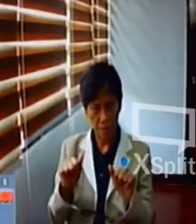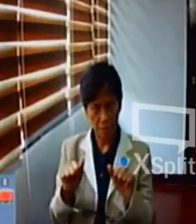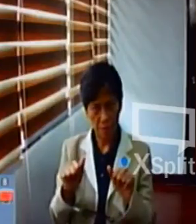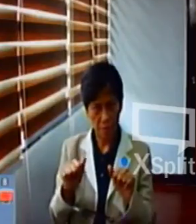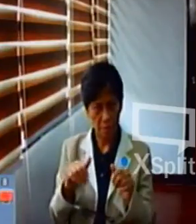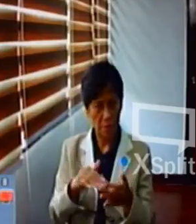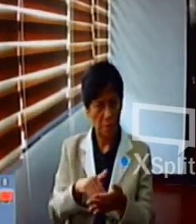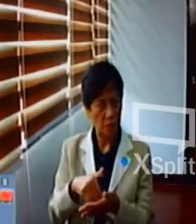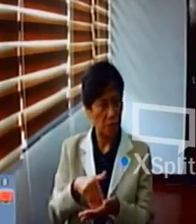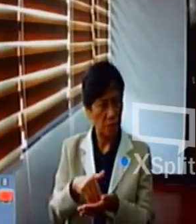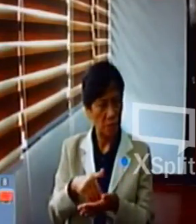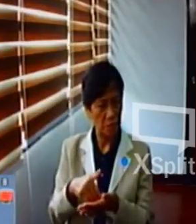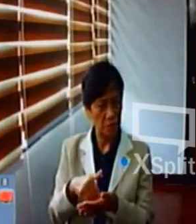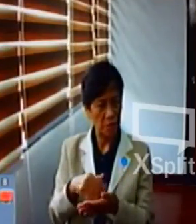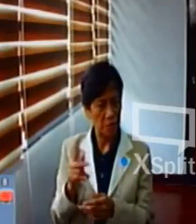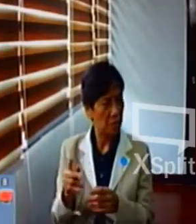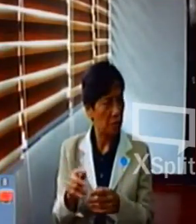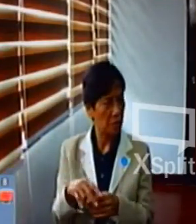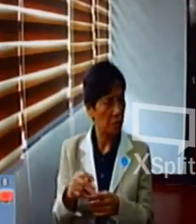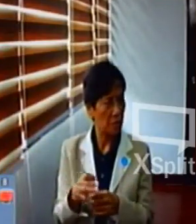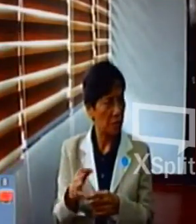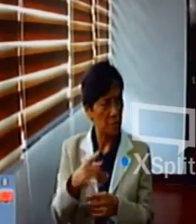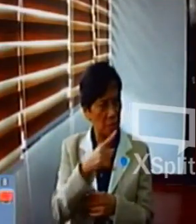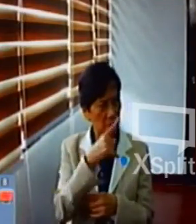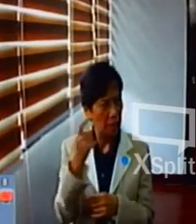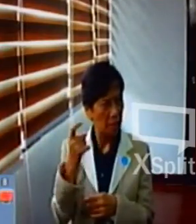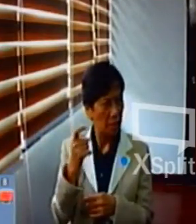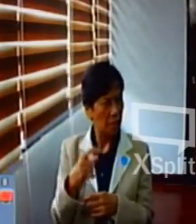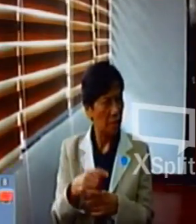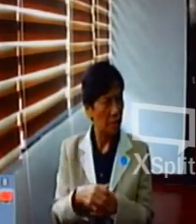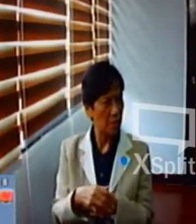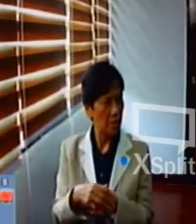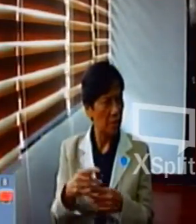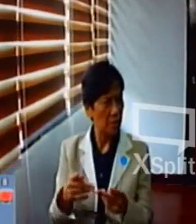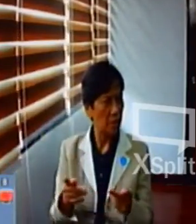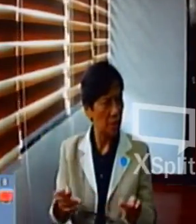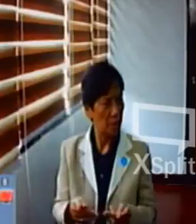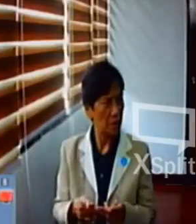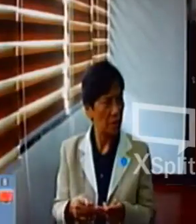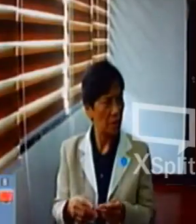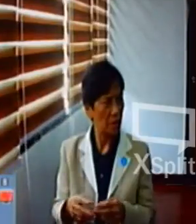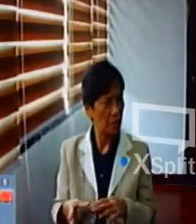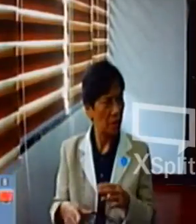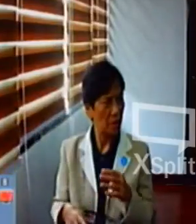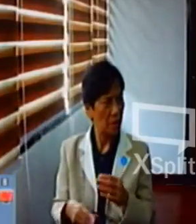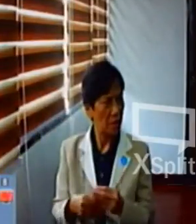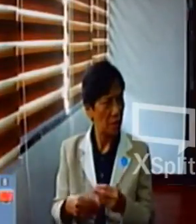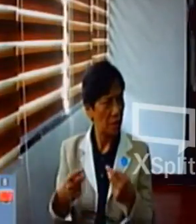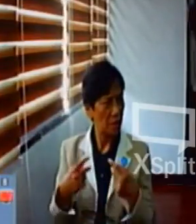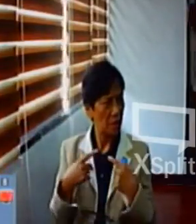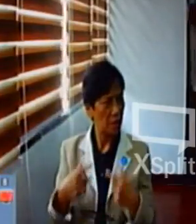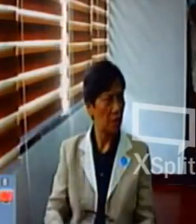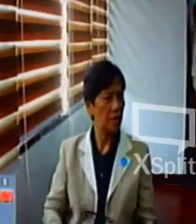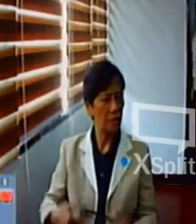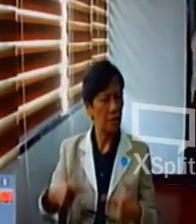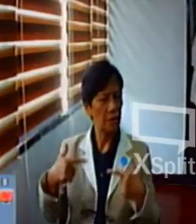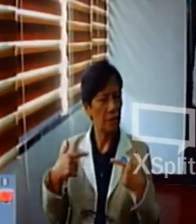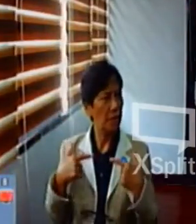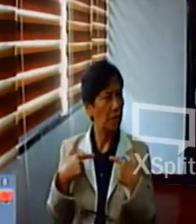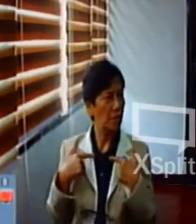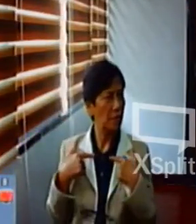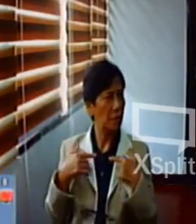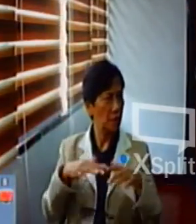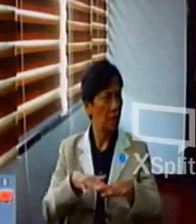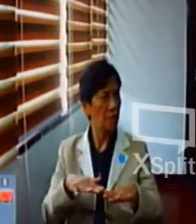vulnerable po sila because of the lack of capacities. Plus, added to that they are living in areas where they're prone to